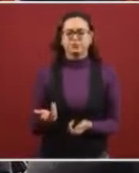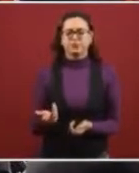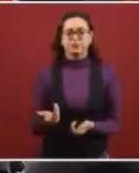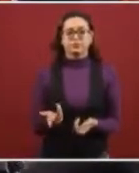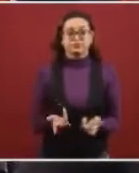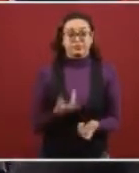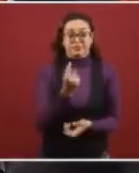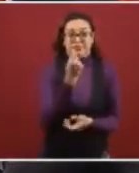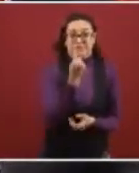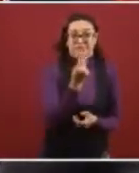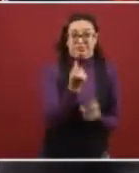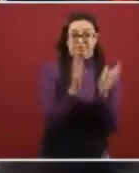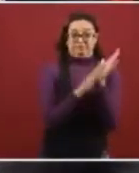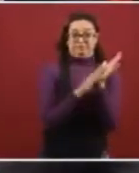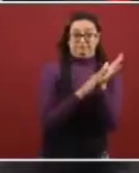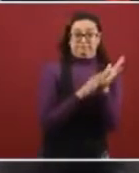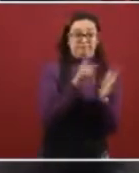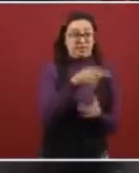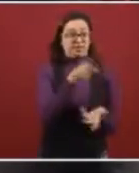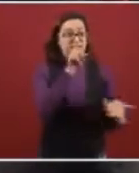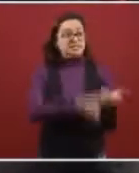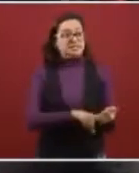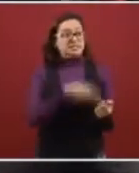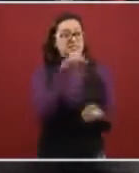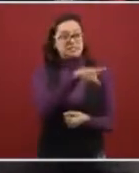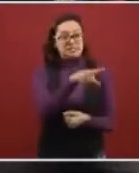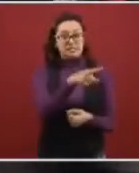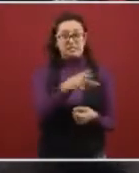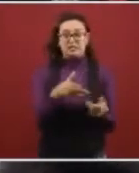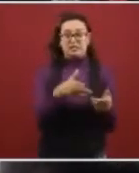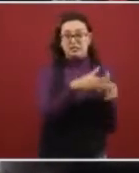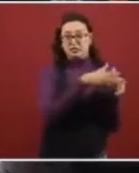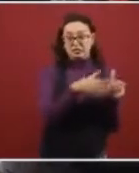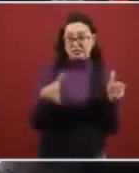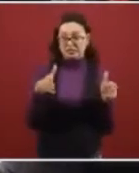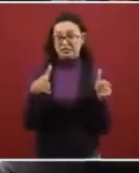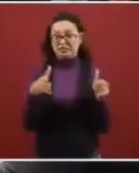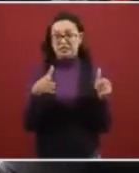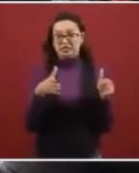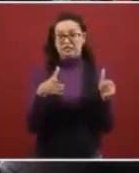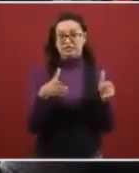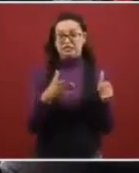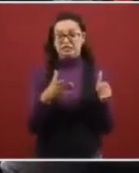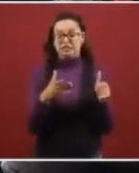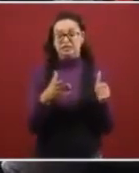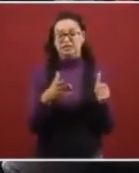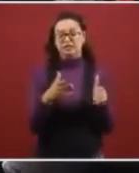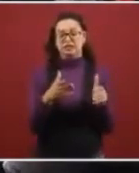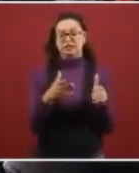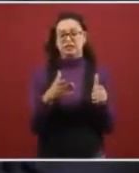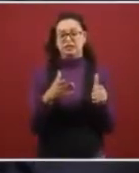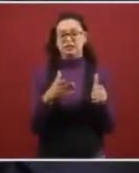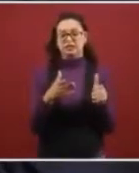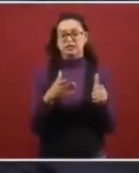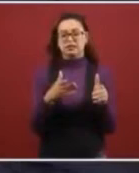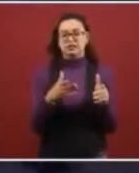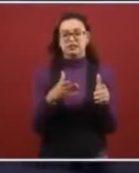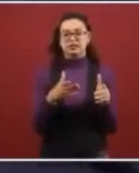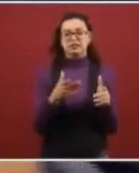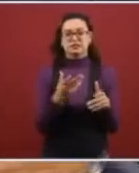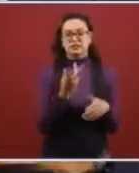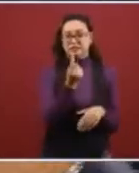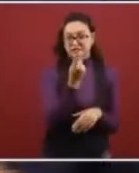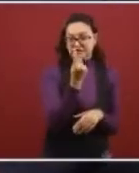telenovelas make pero no las series shows sino con la